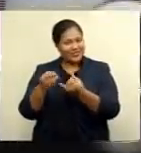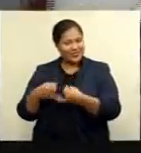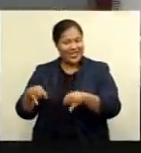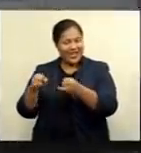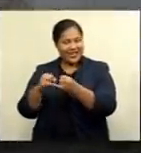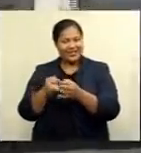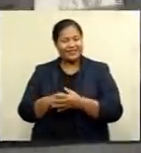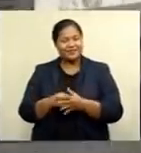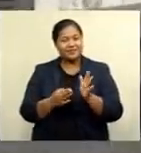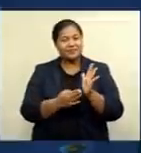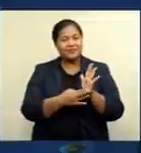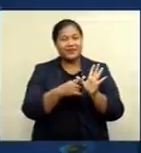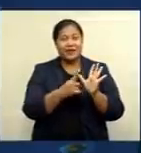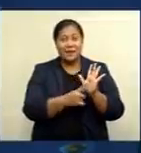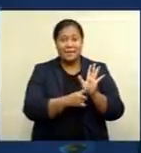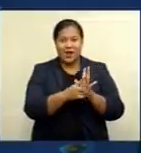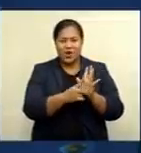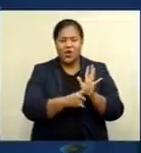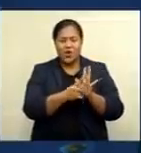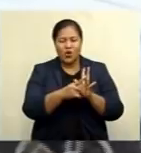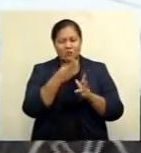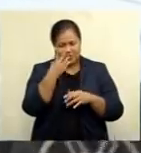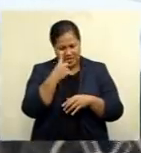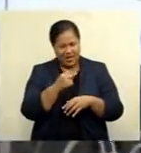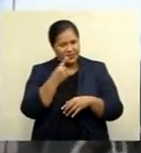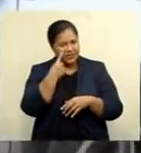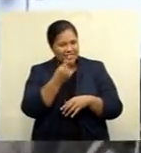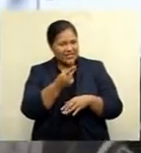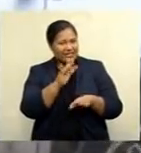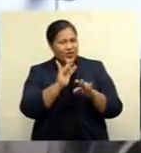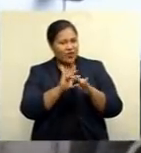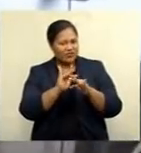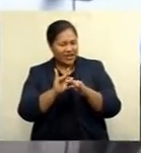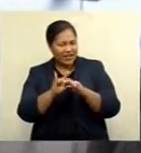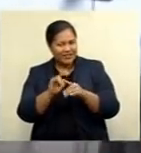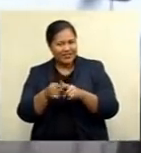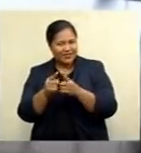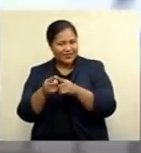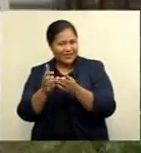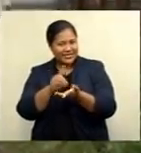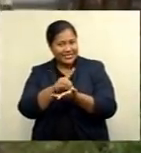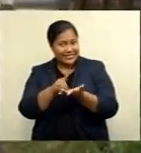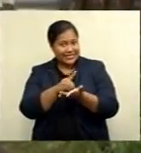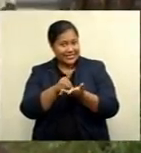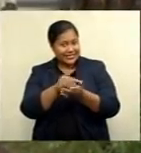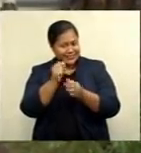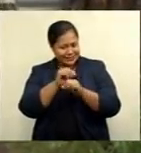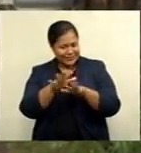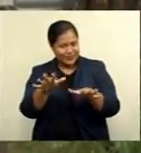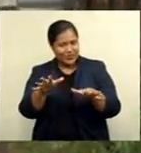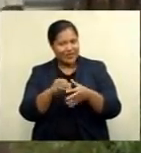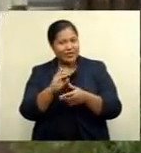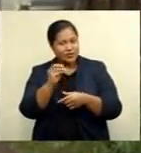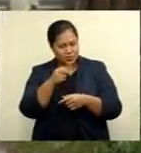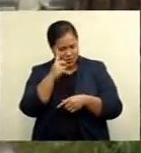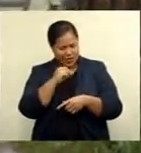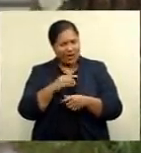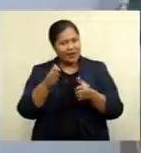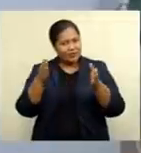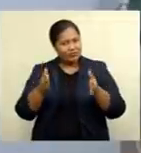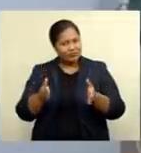Malolo, we have been able to track the entry of the disease and who the disease has been spread to, so our containment program is working